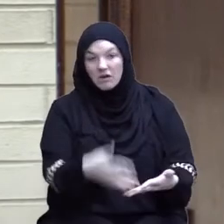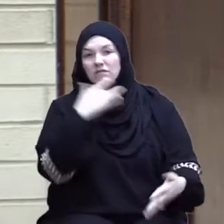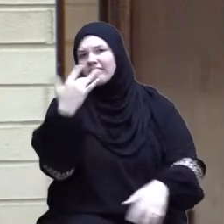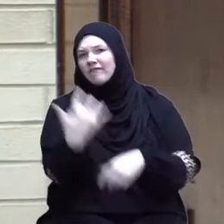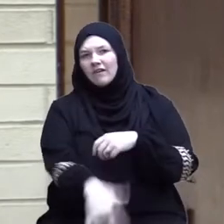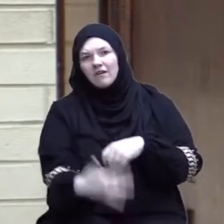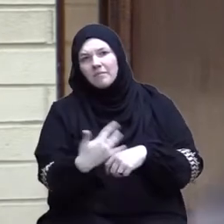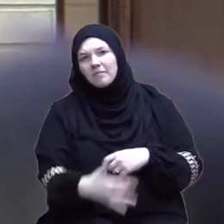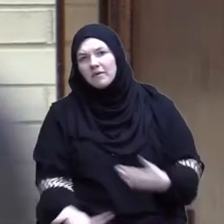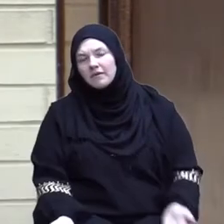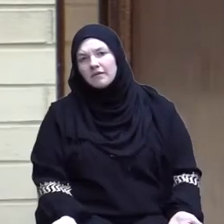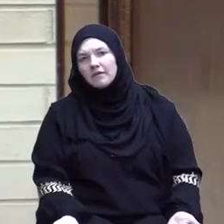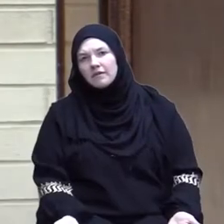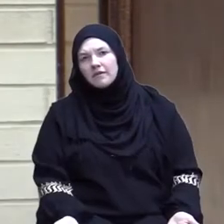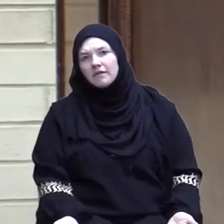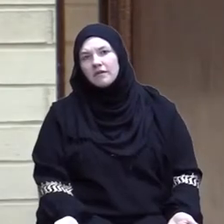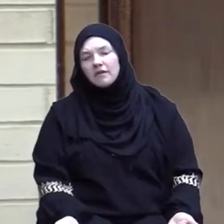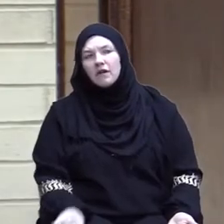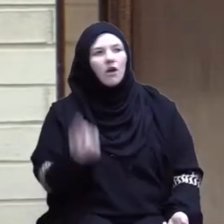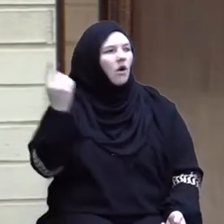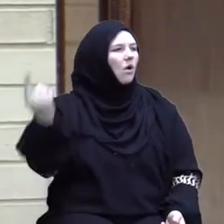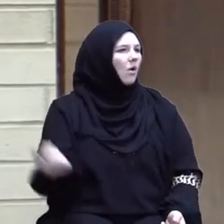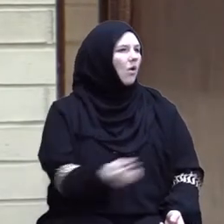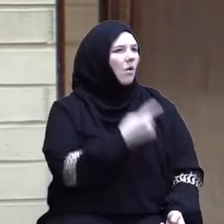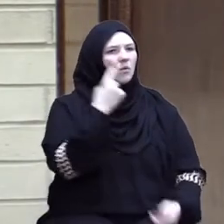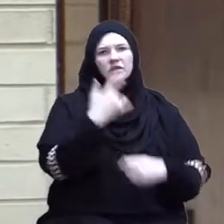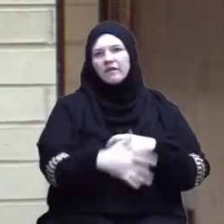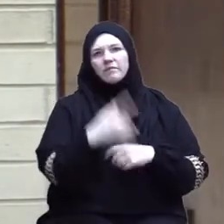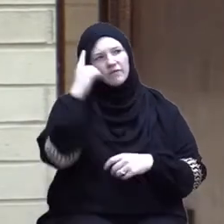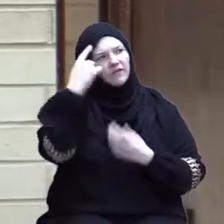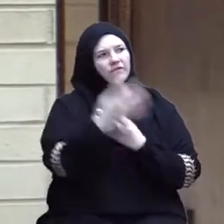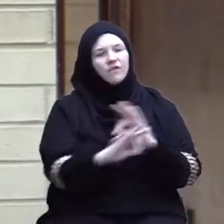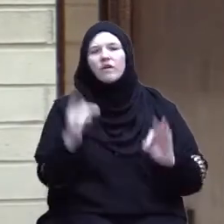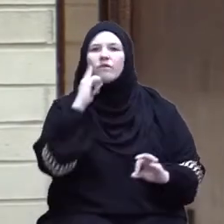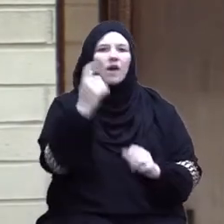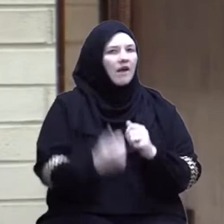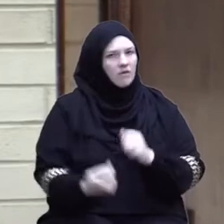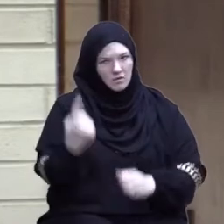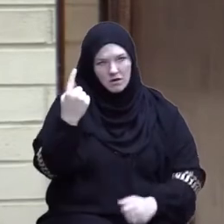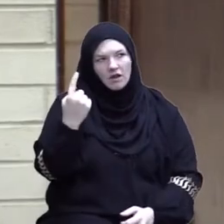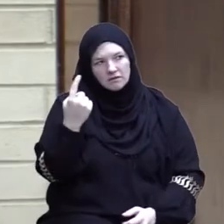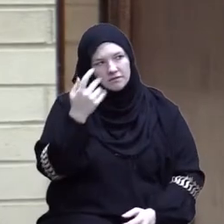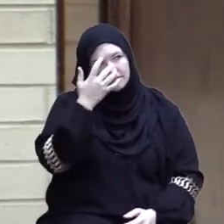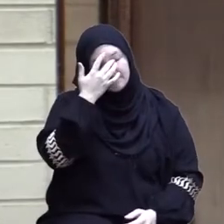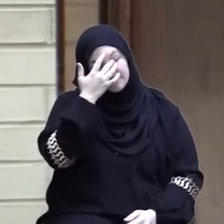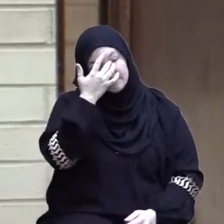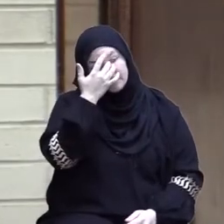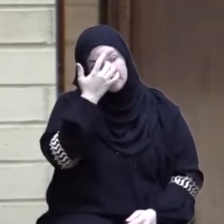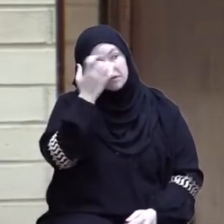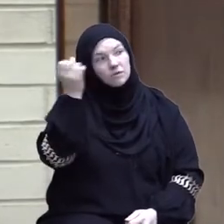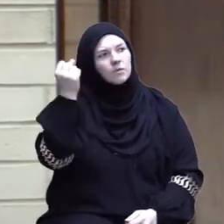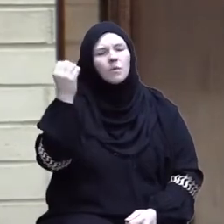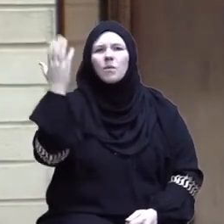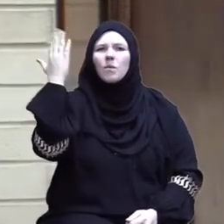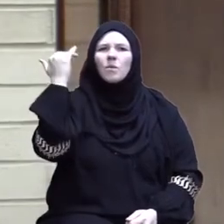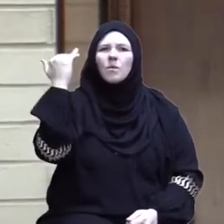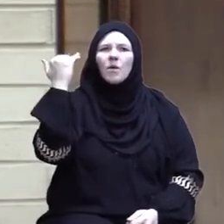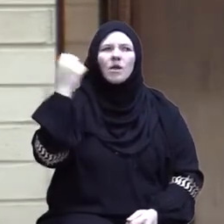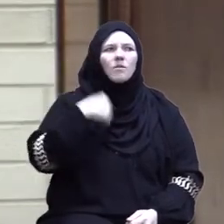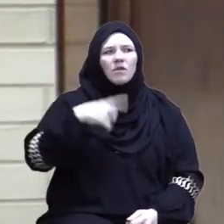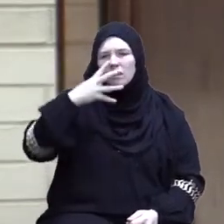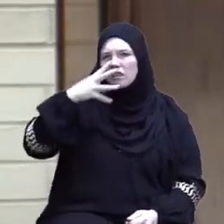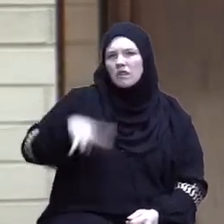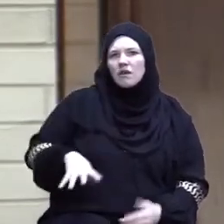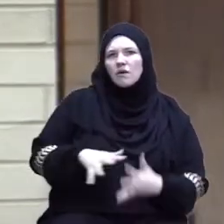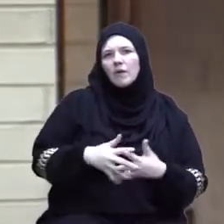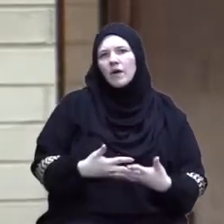available, and it's almost available for free for everybody. So why do we desert the Quran?